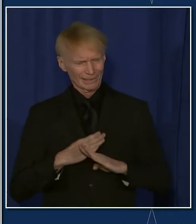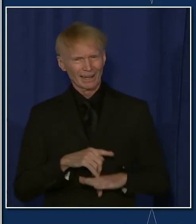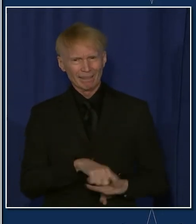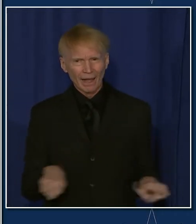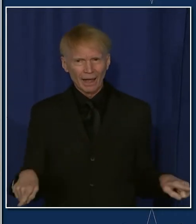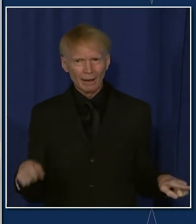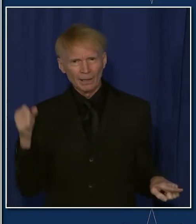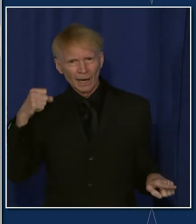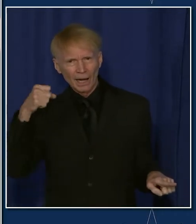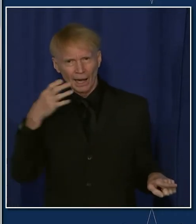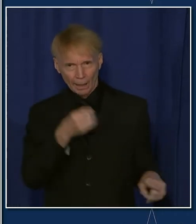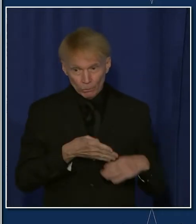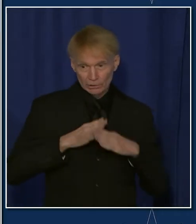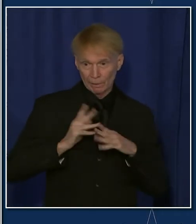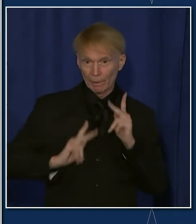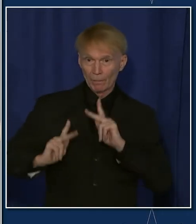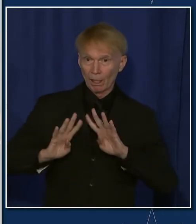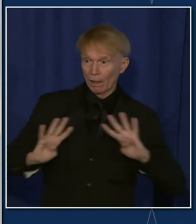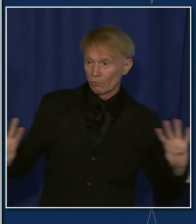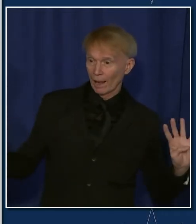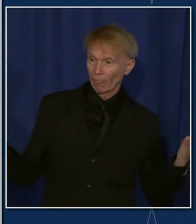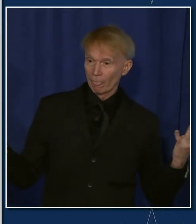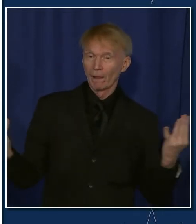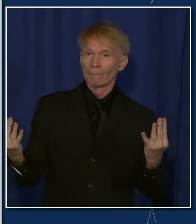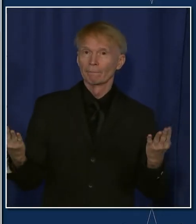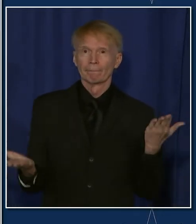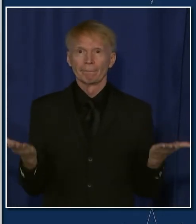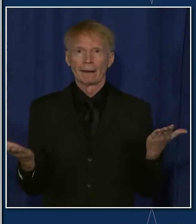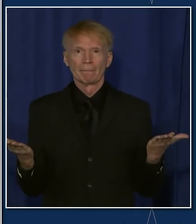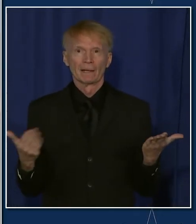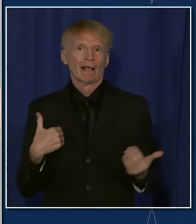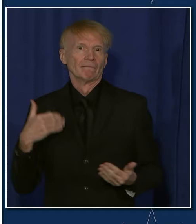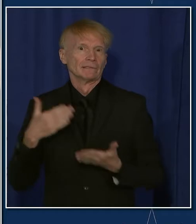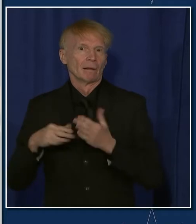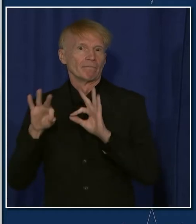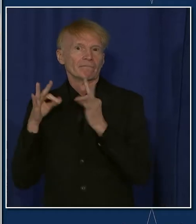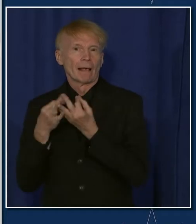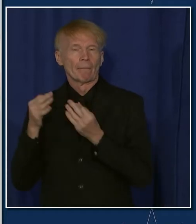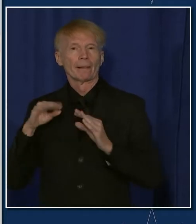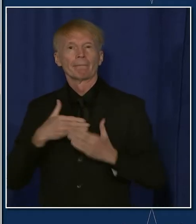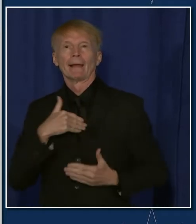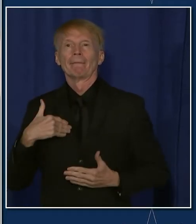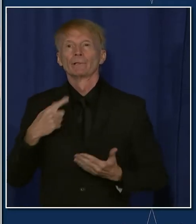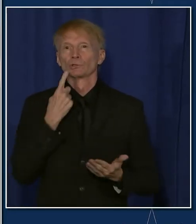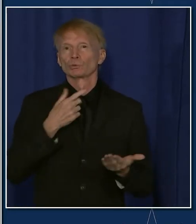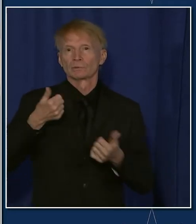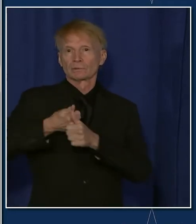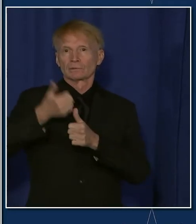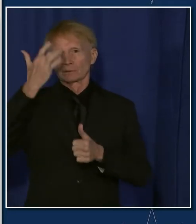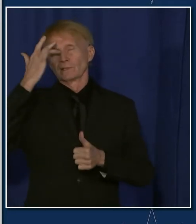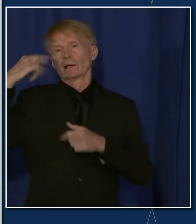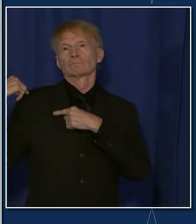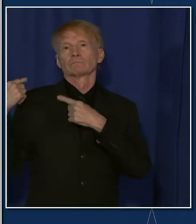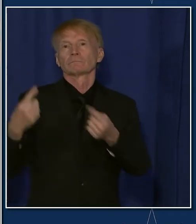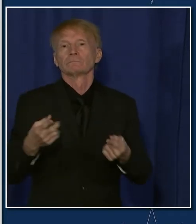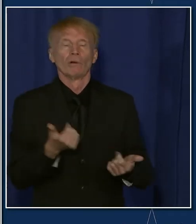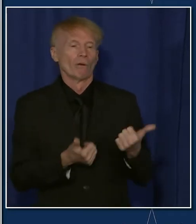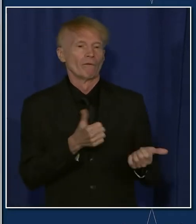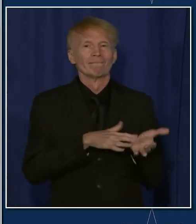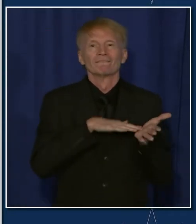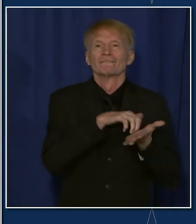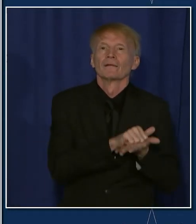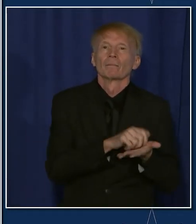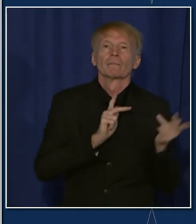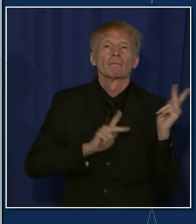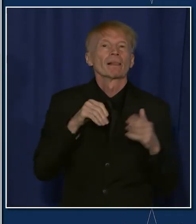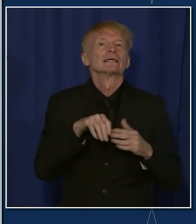also to protect the people around them, maybe sick family members or more vulnerable actual members of